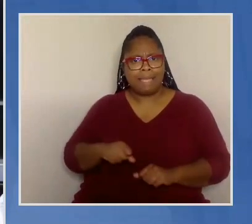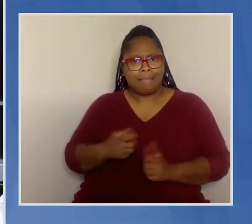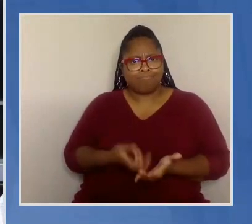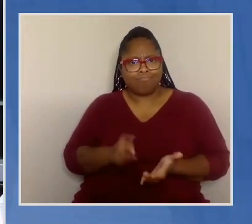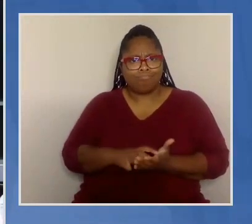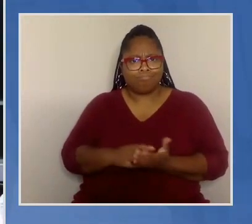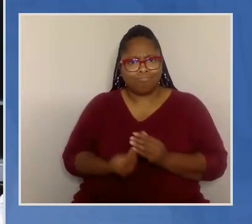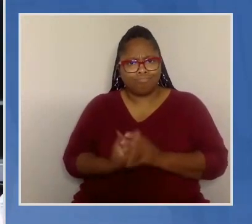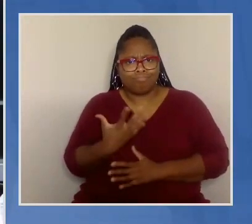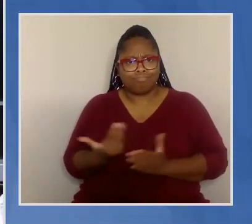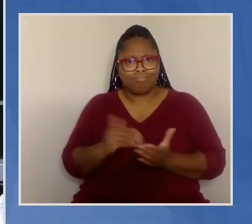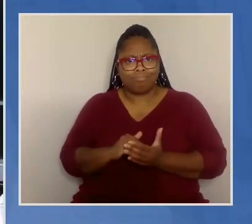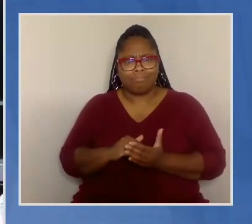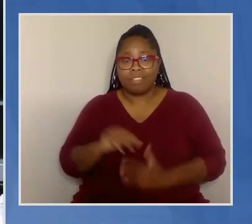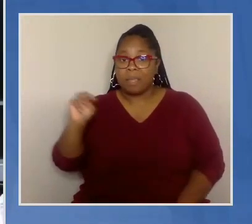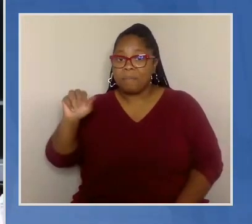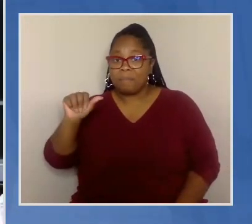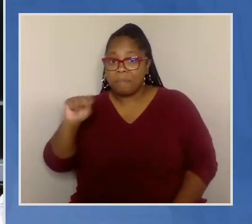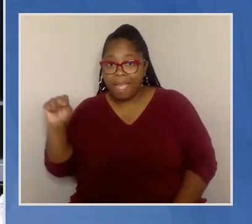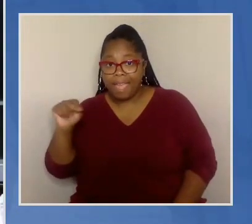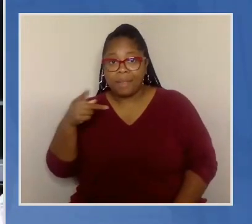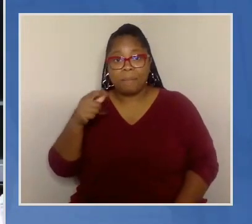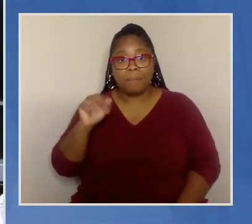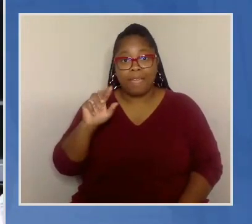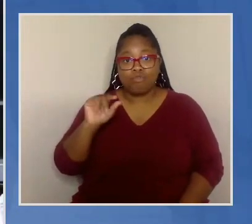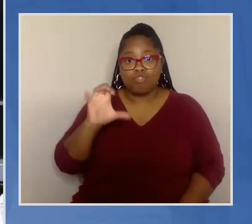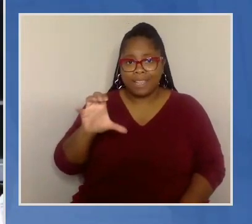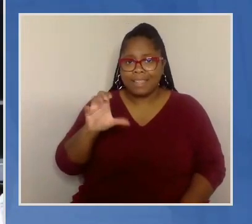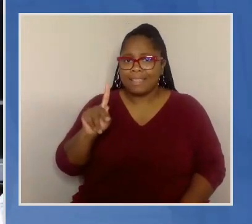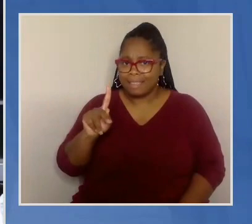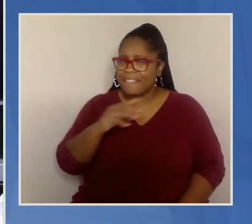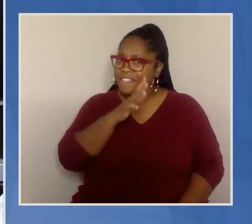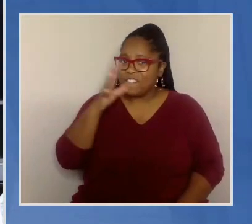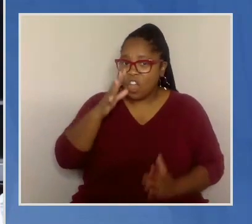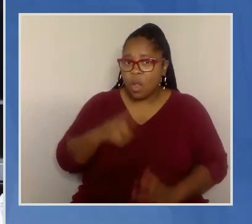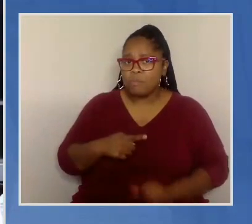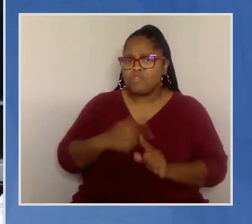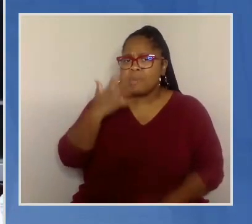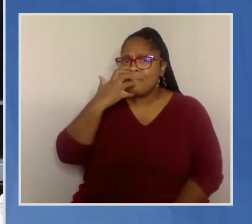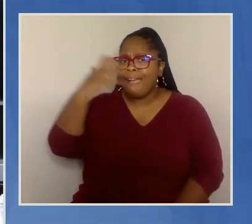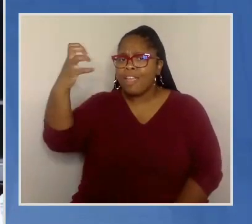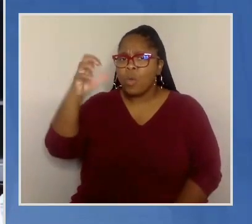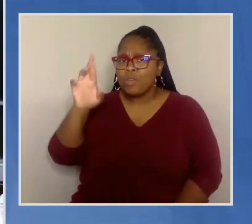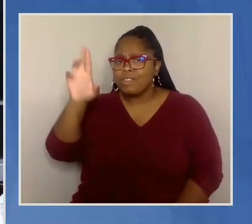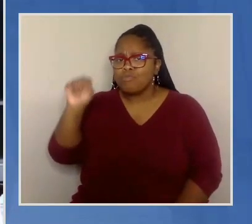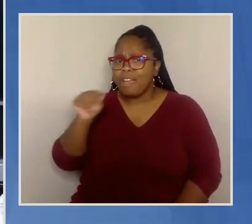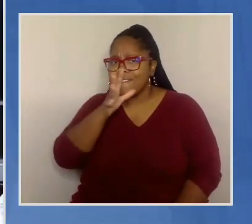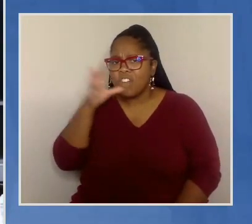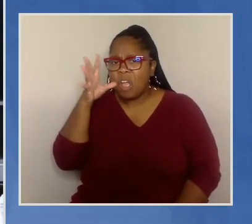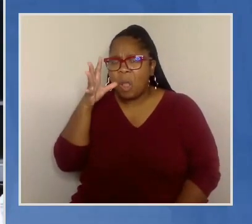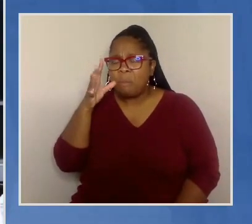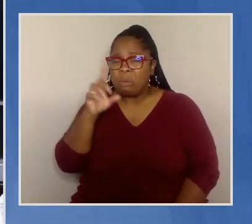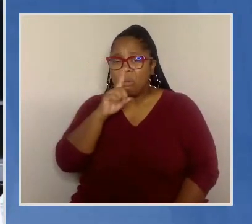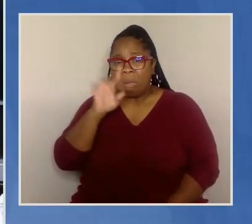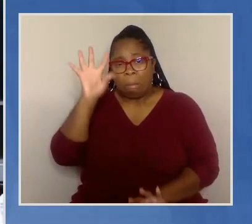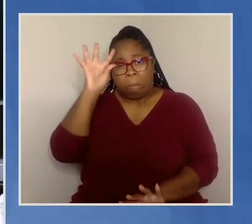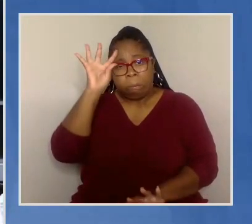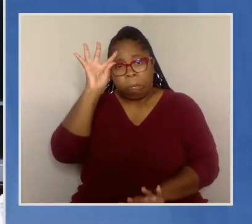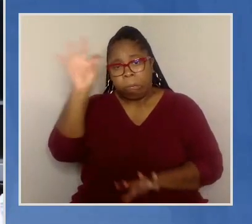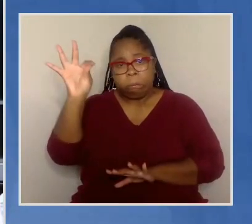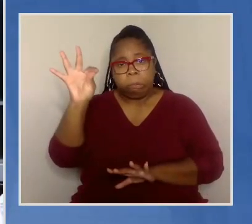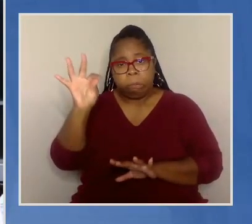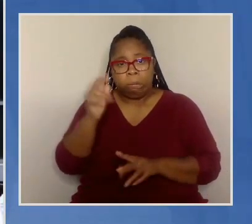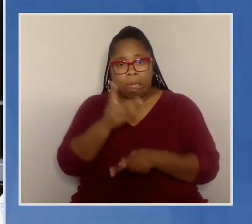Farmers like Matt and Patrick at Coyote Run Farm who were living on razor-thin margins and